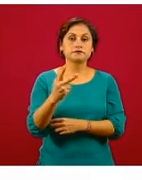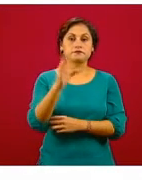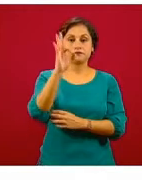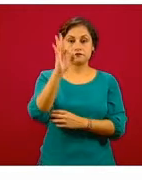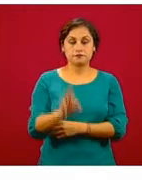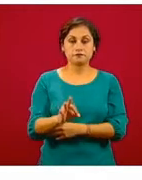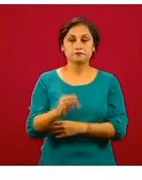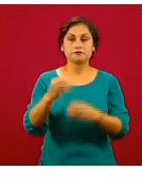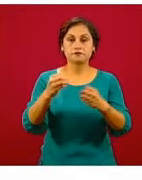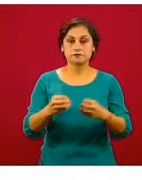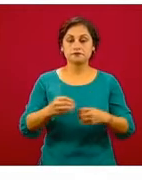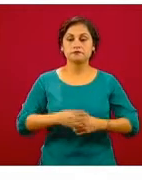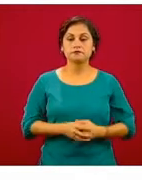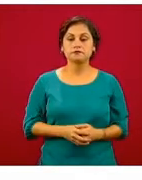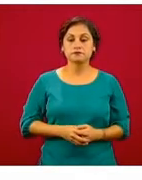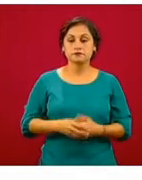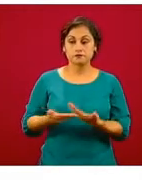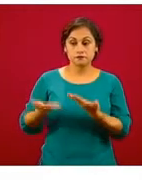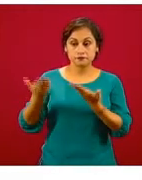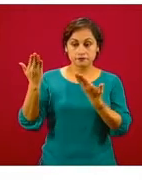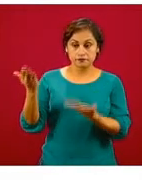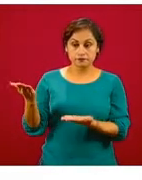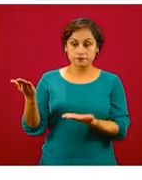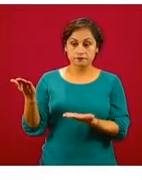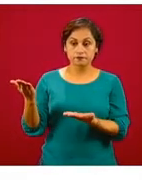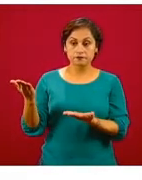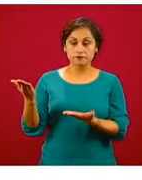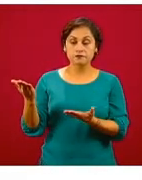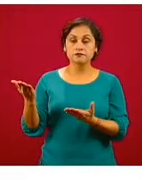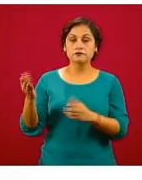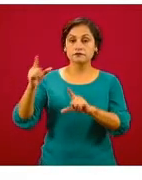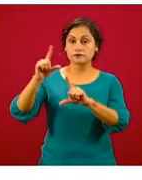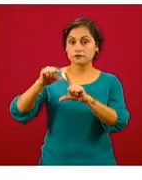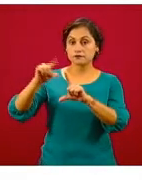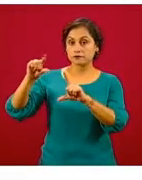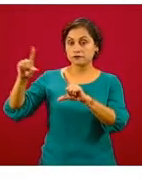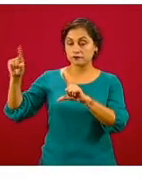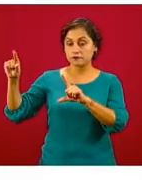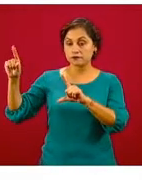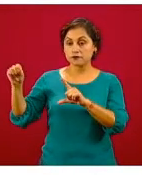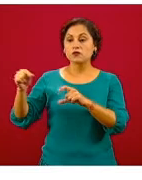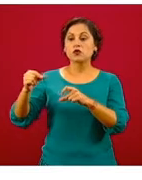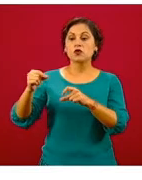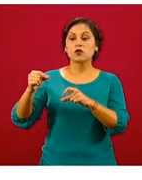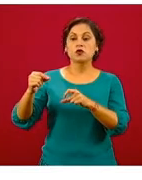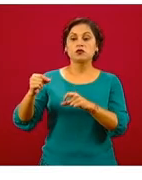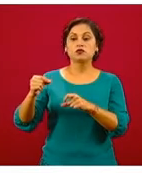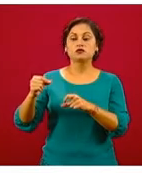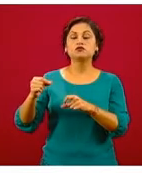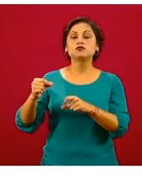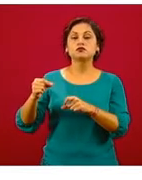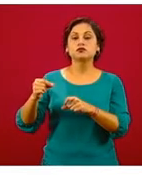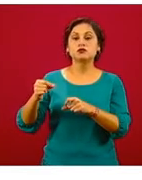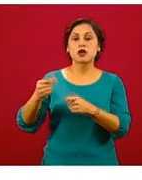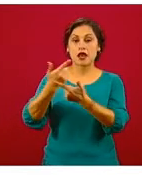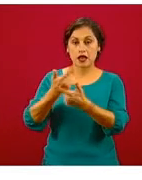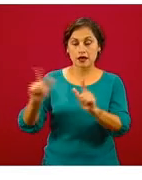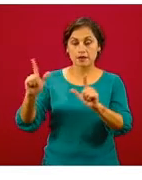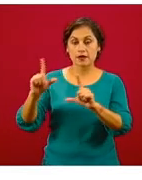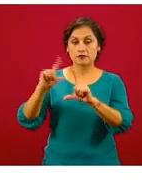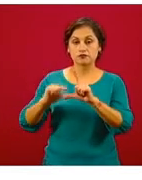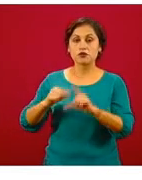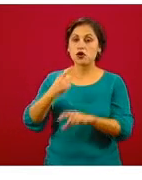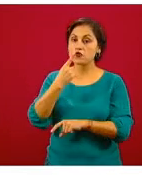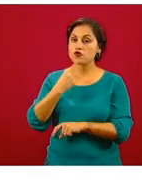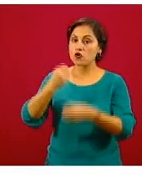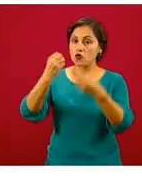So next, go to the next one, please. This shows the availability in maroon